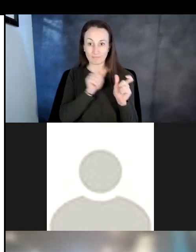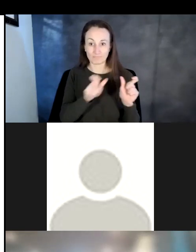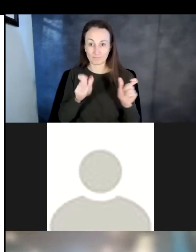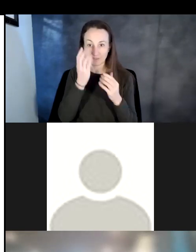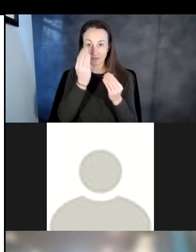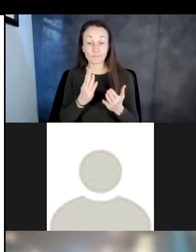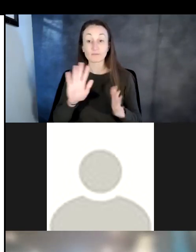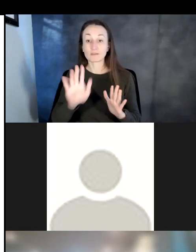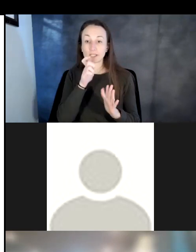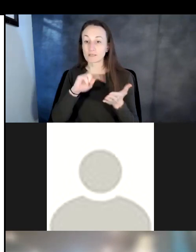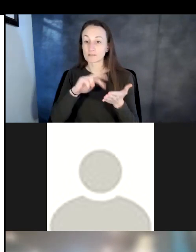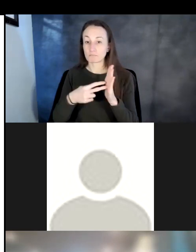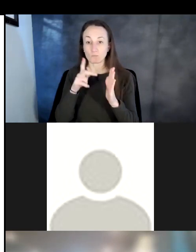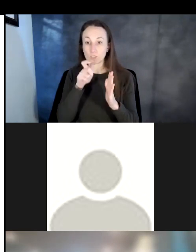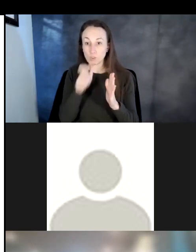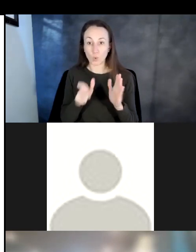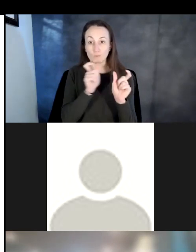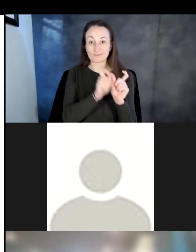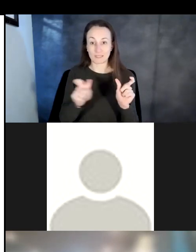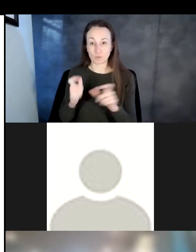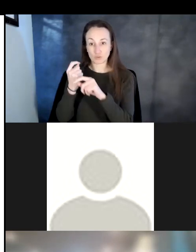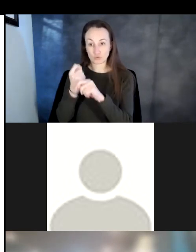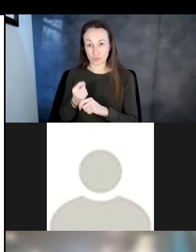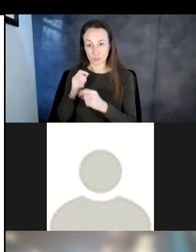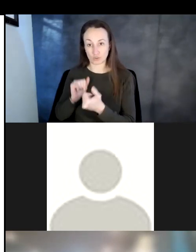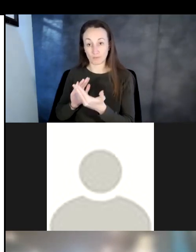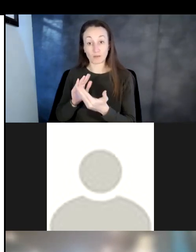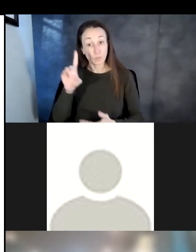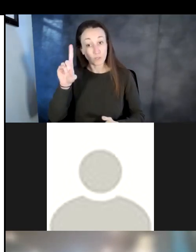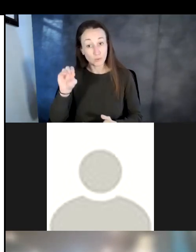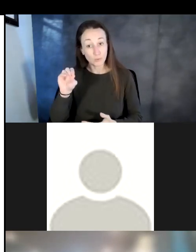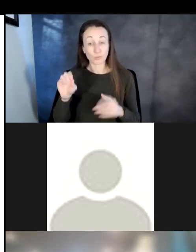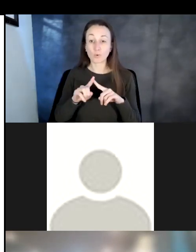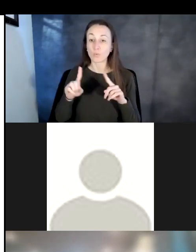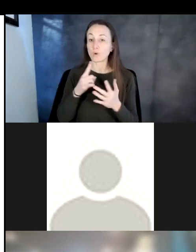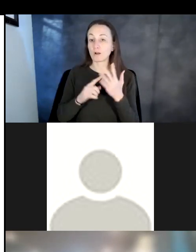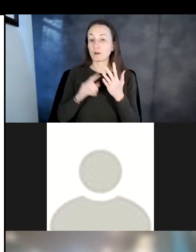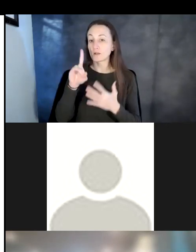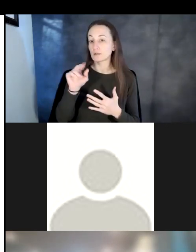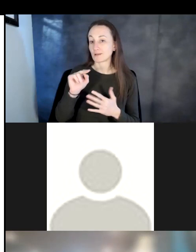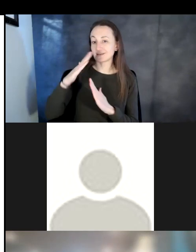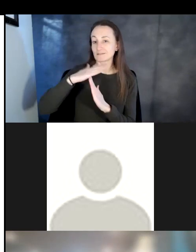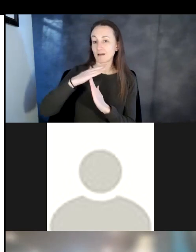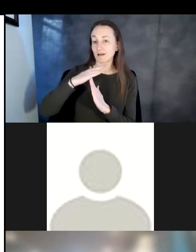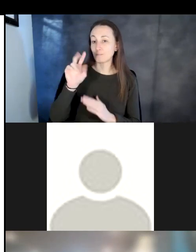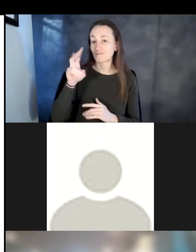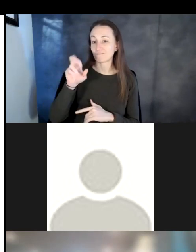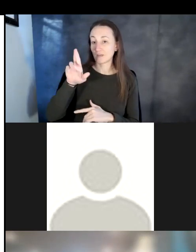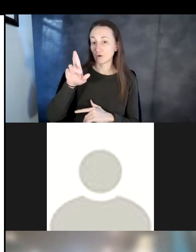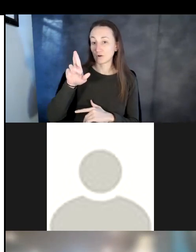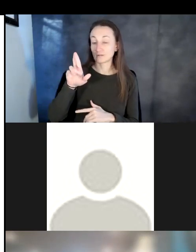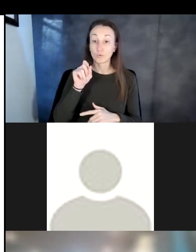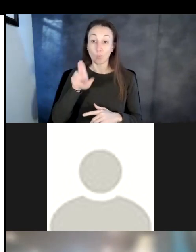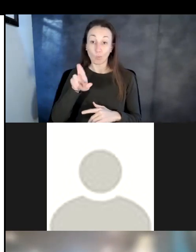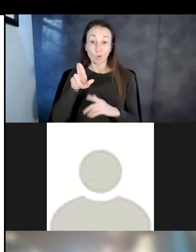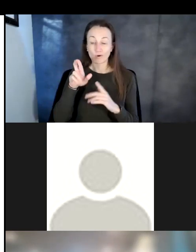traditional directed evolution, and we do. Normally, what's done is just the very top variant or variants will be sequenced,